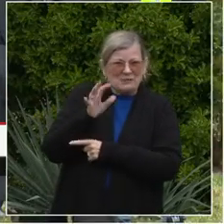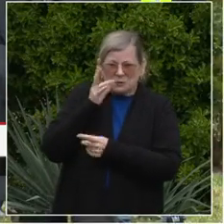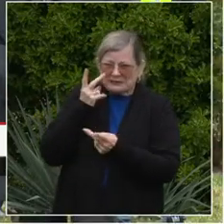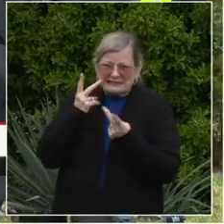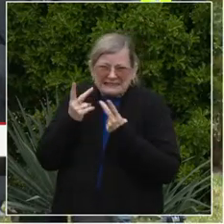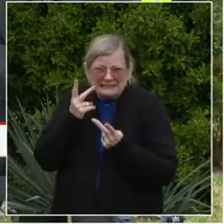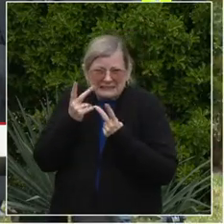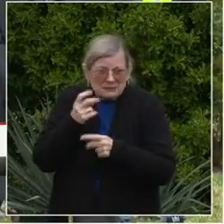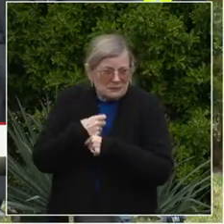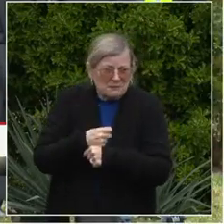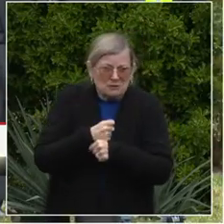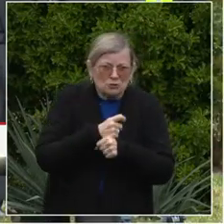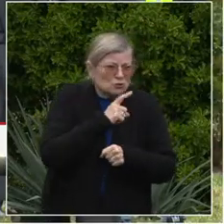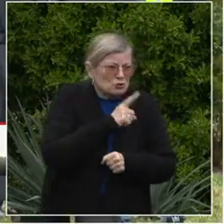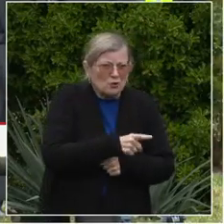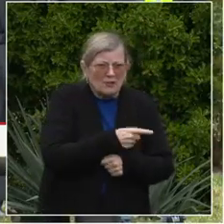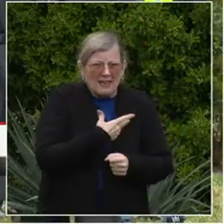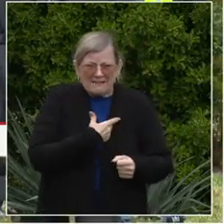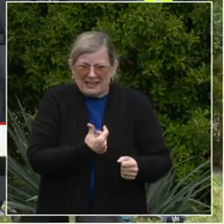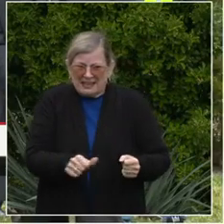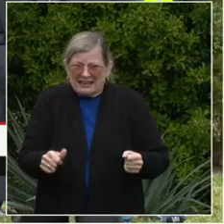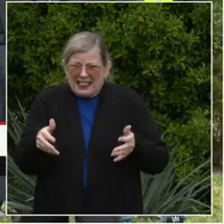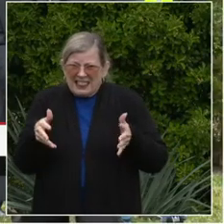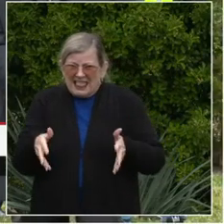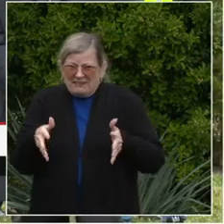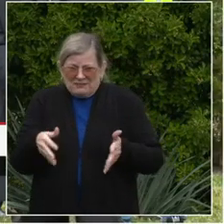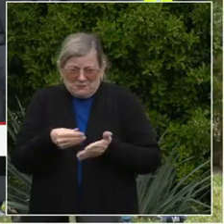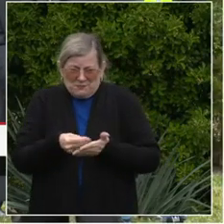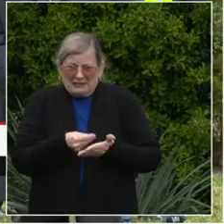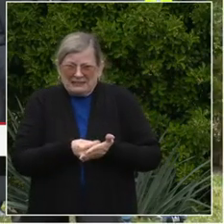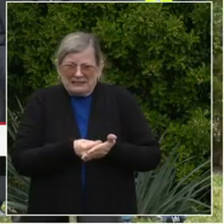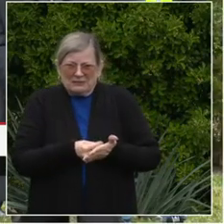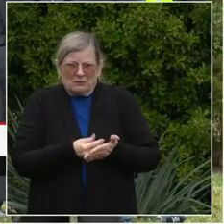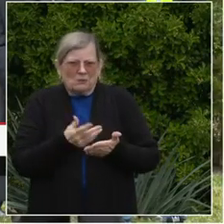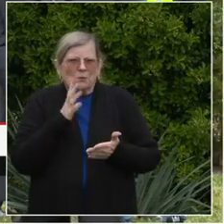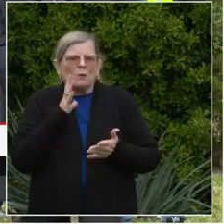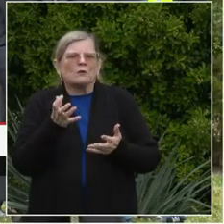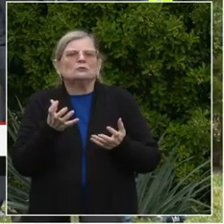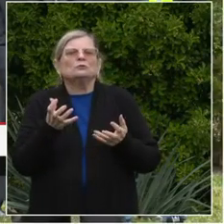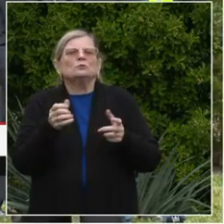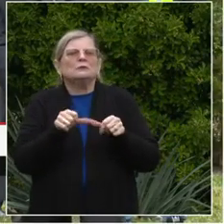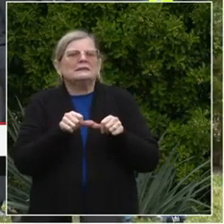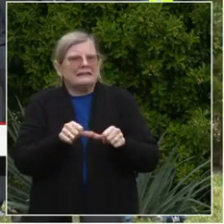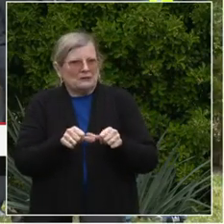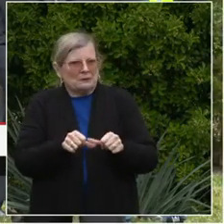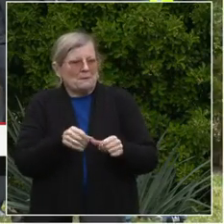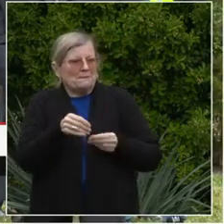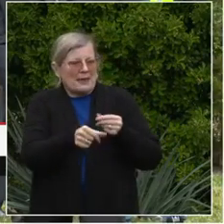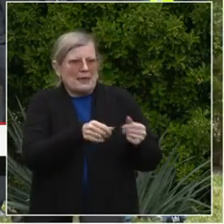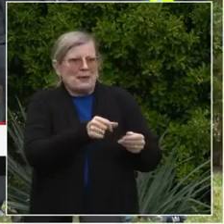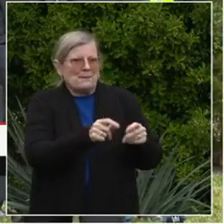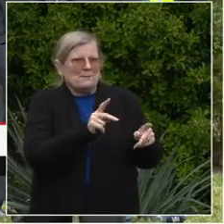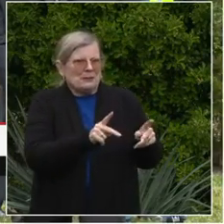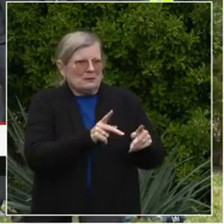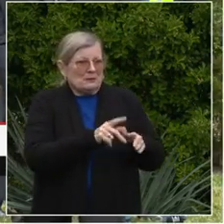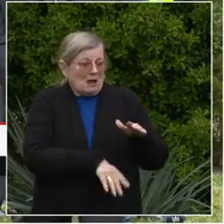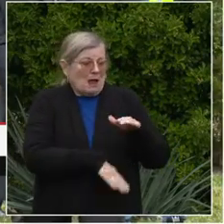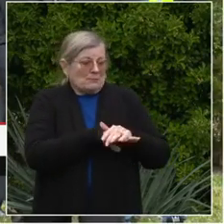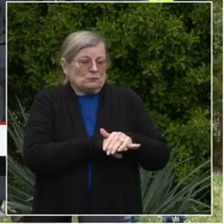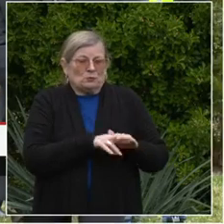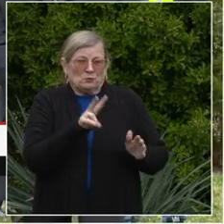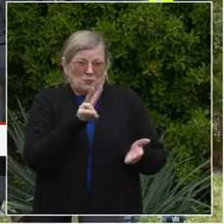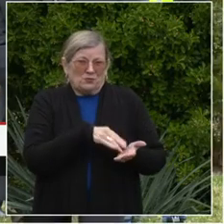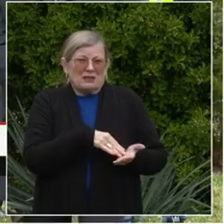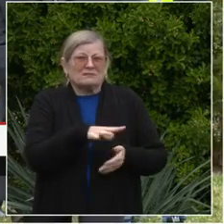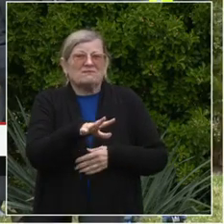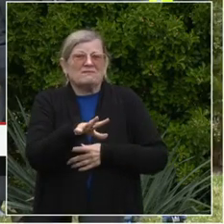me. If he doesn't, at the very minimum, we want to continue to pay residents up to $2,500 for information that